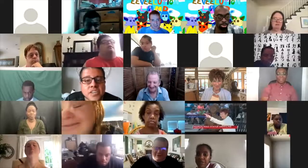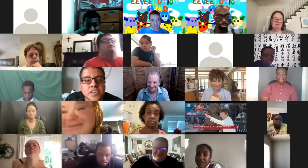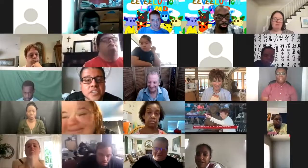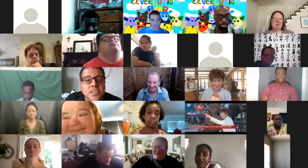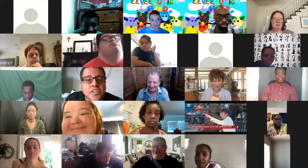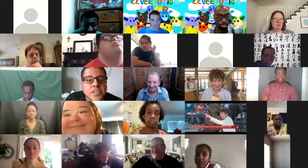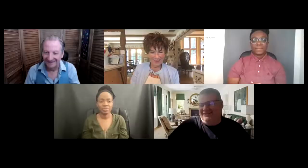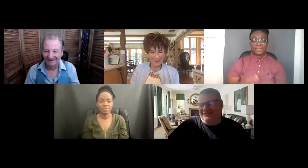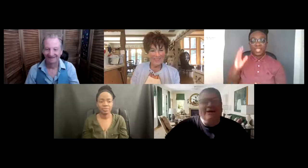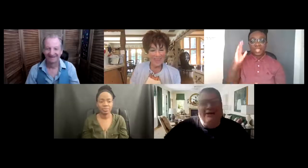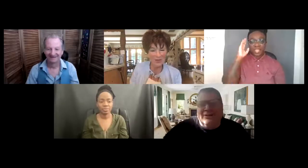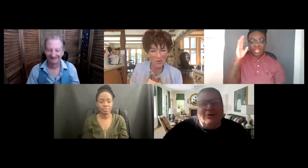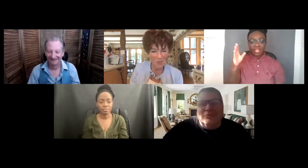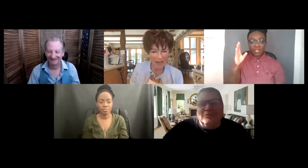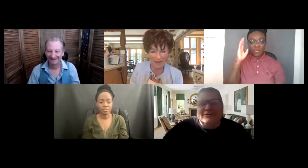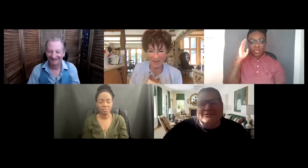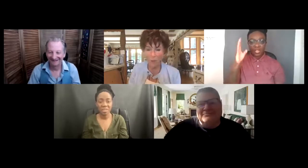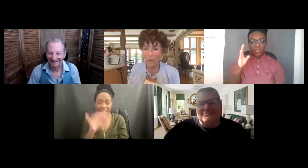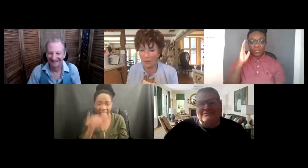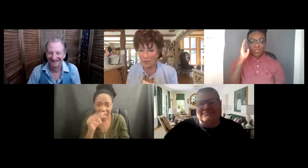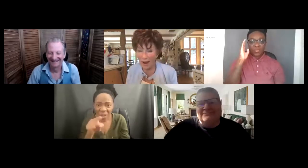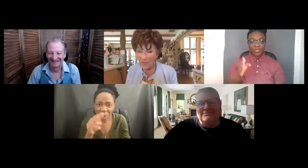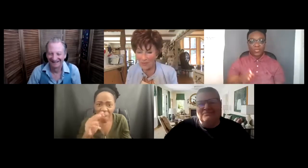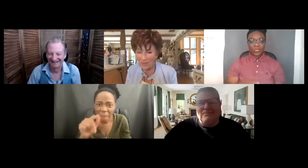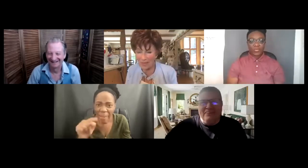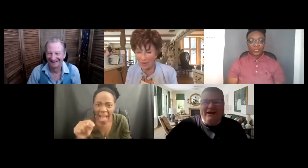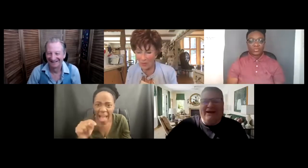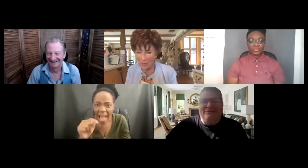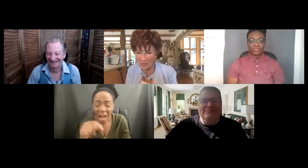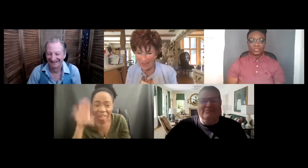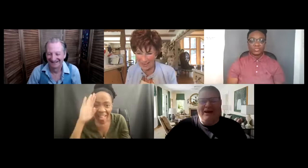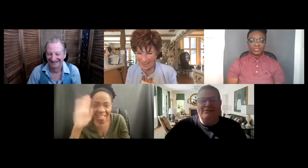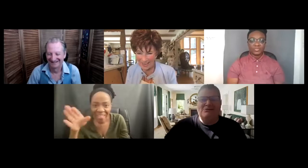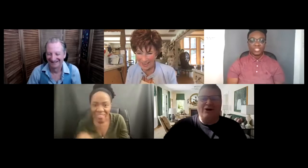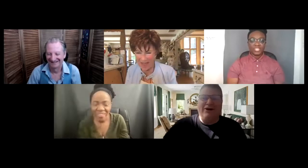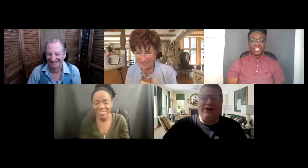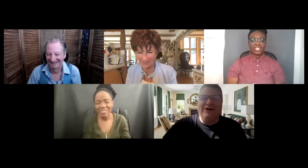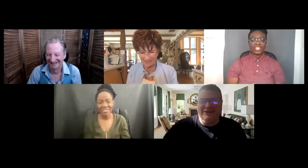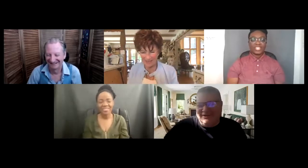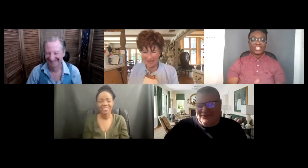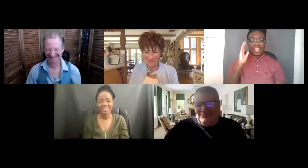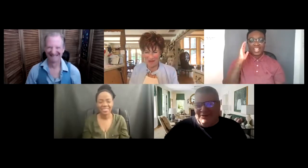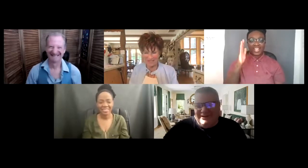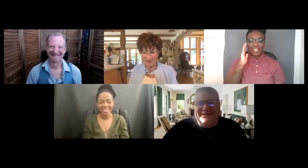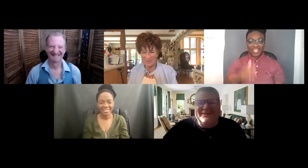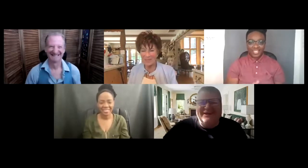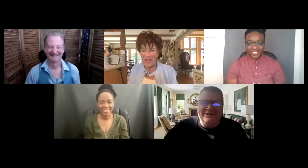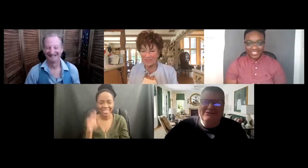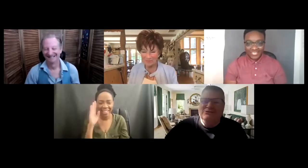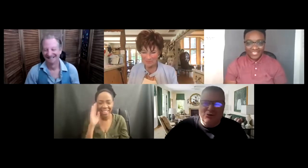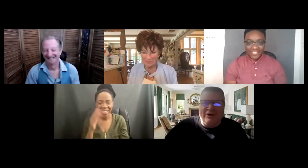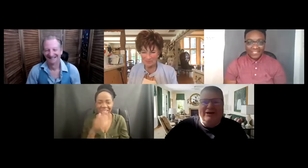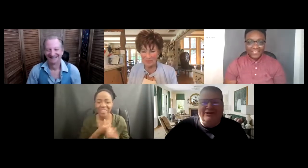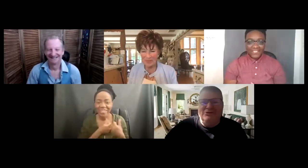Hello. Is that you, Matt? Oh, here you are. Hello. Hi, Mrs. Hello, Matt. Hello, you don't mind.